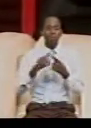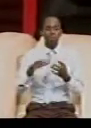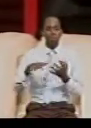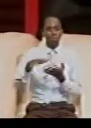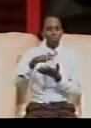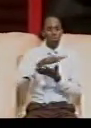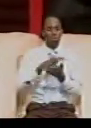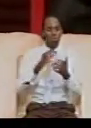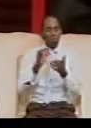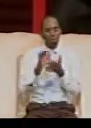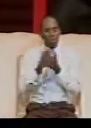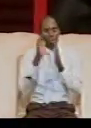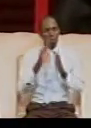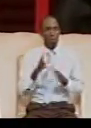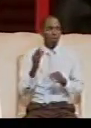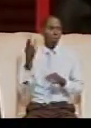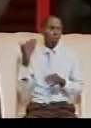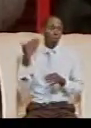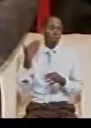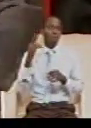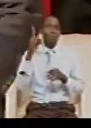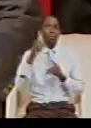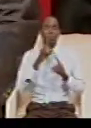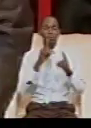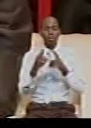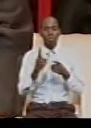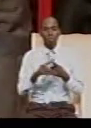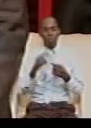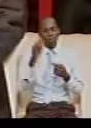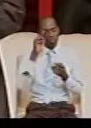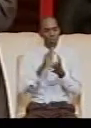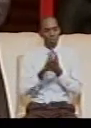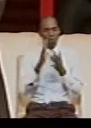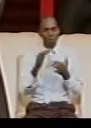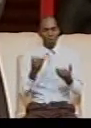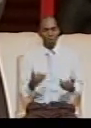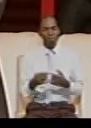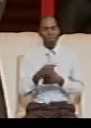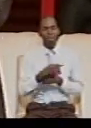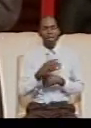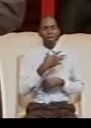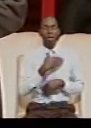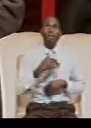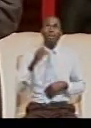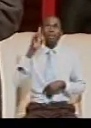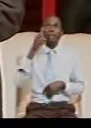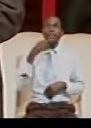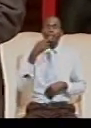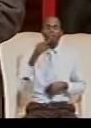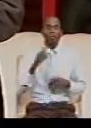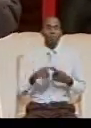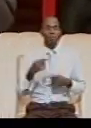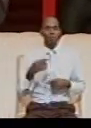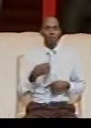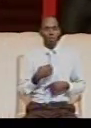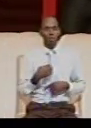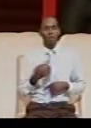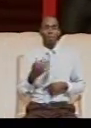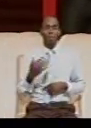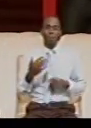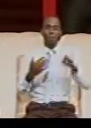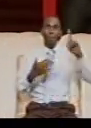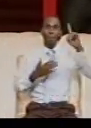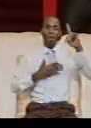the believers of this day. And he said unto me, my grace